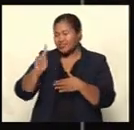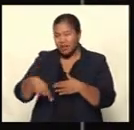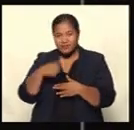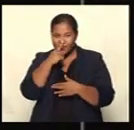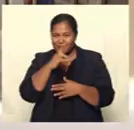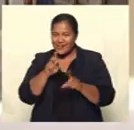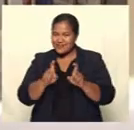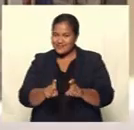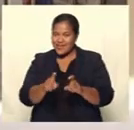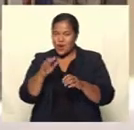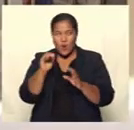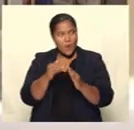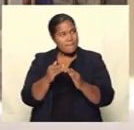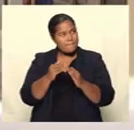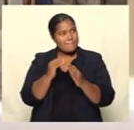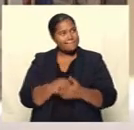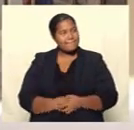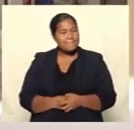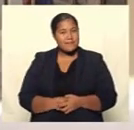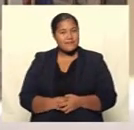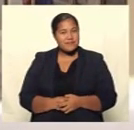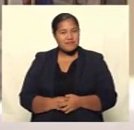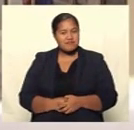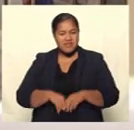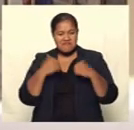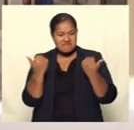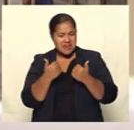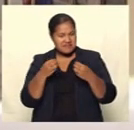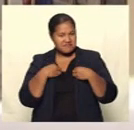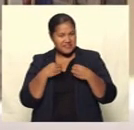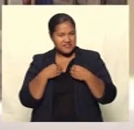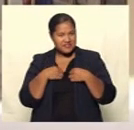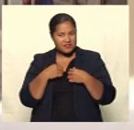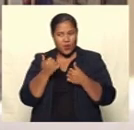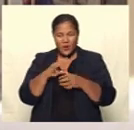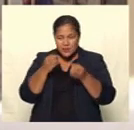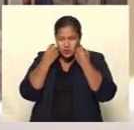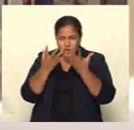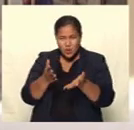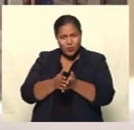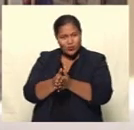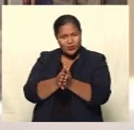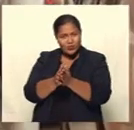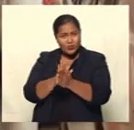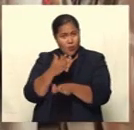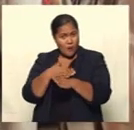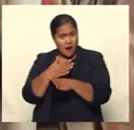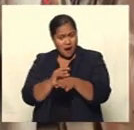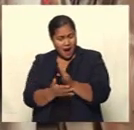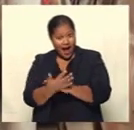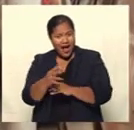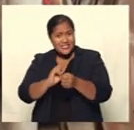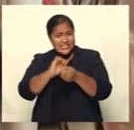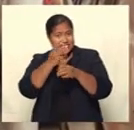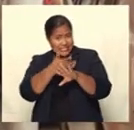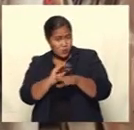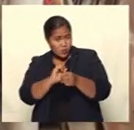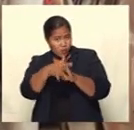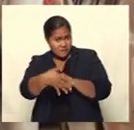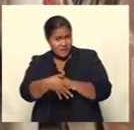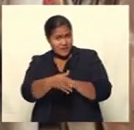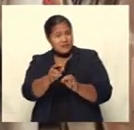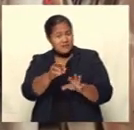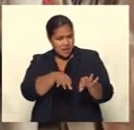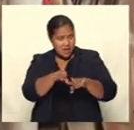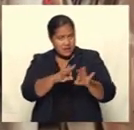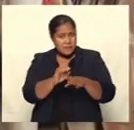home. With many businesses already showing interest in operating under the new COVID-19 guidelines, their